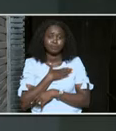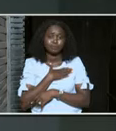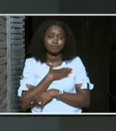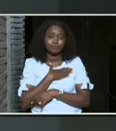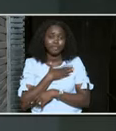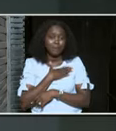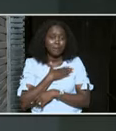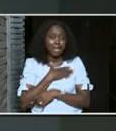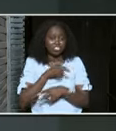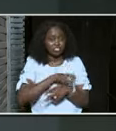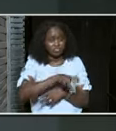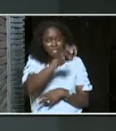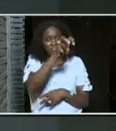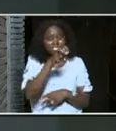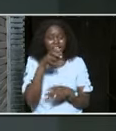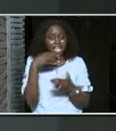traveling allowance,